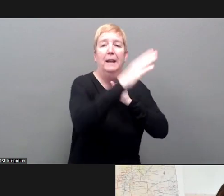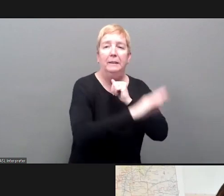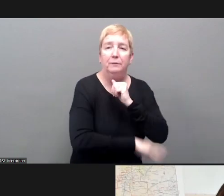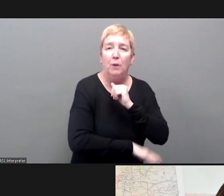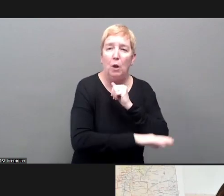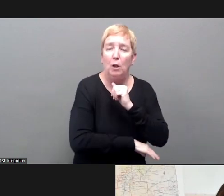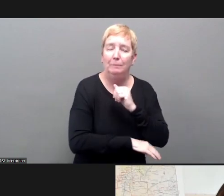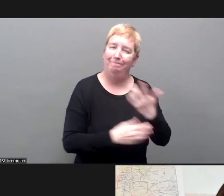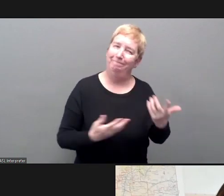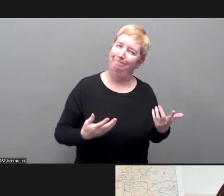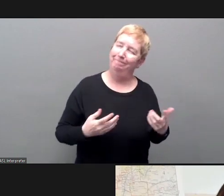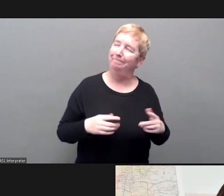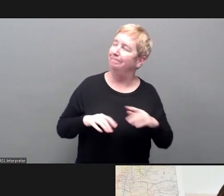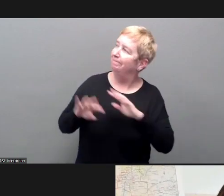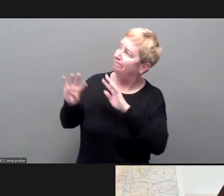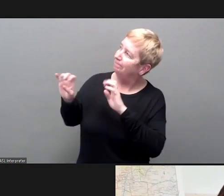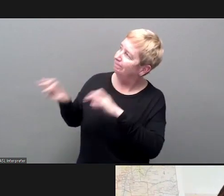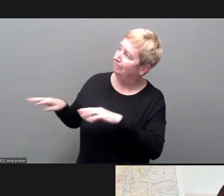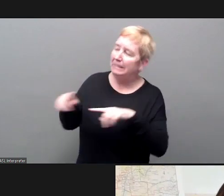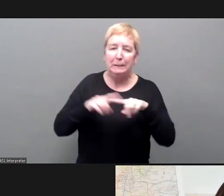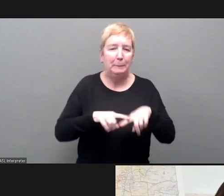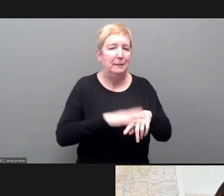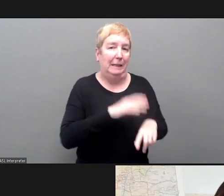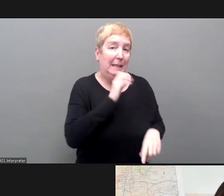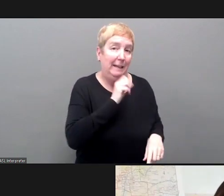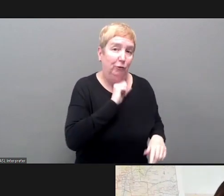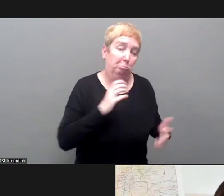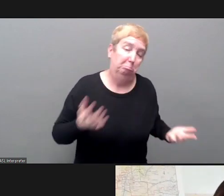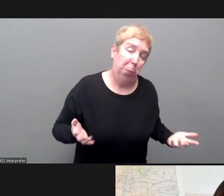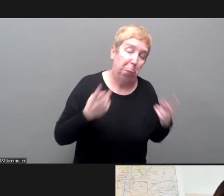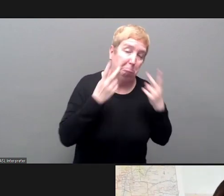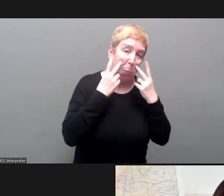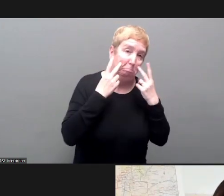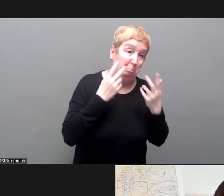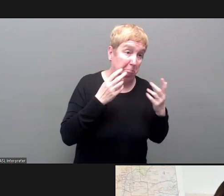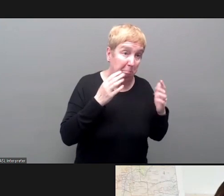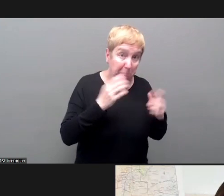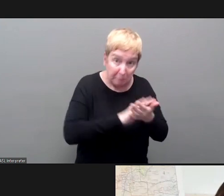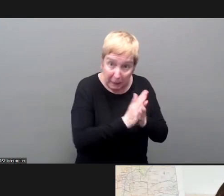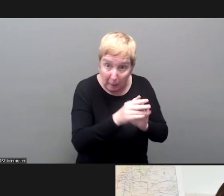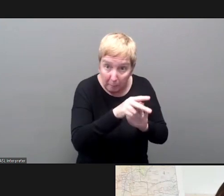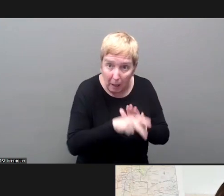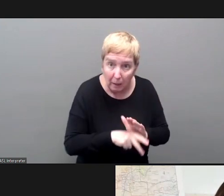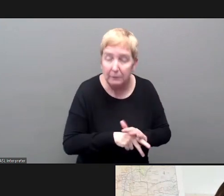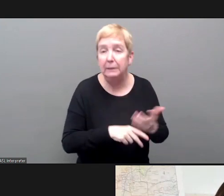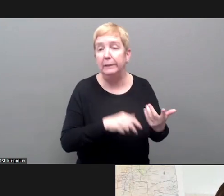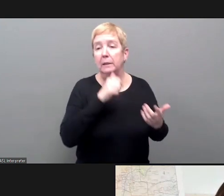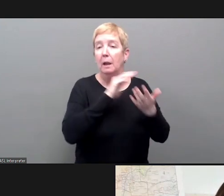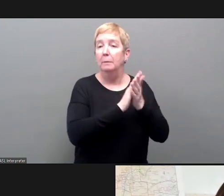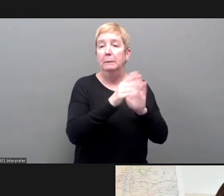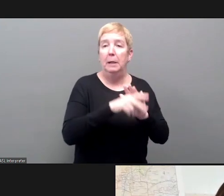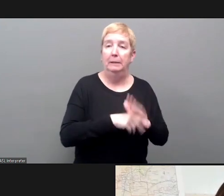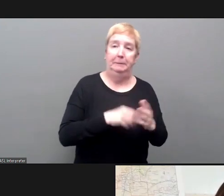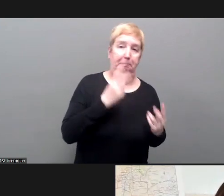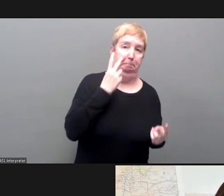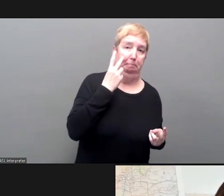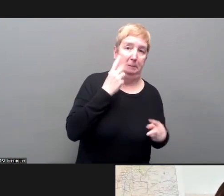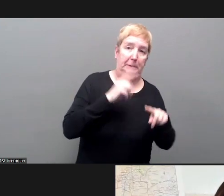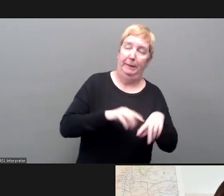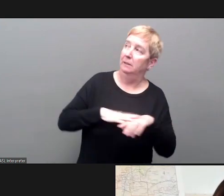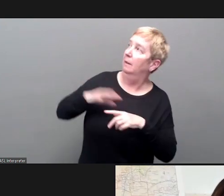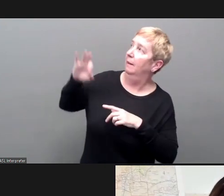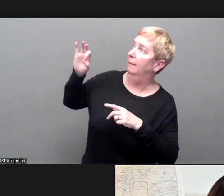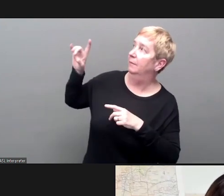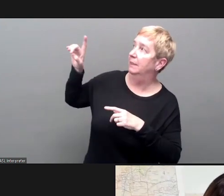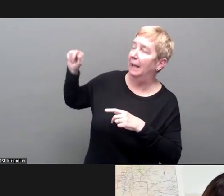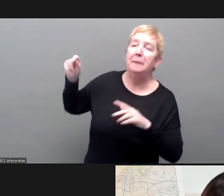less likely. And but so I think when you're in charge of a whole state, you have to kind of pick those